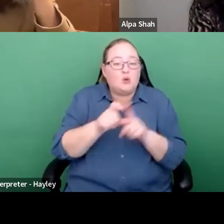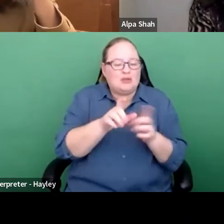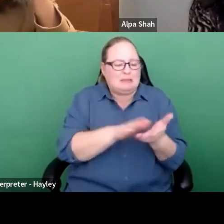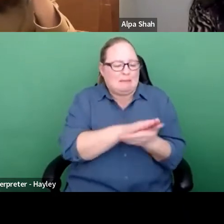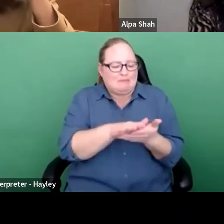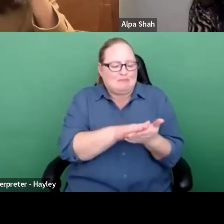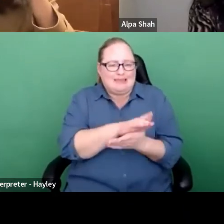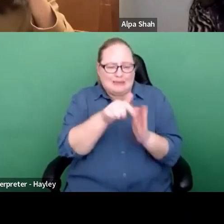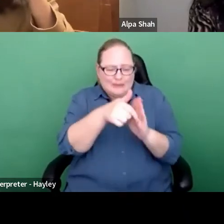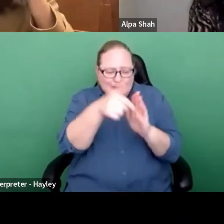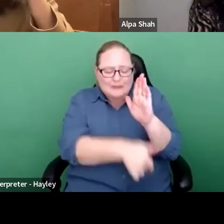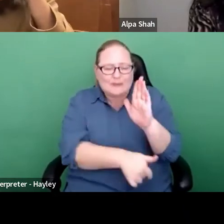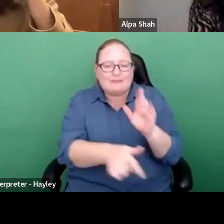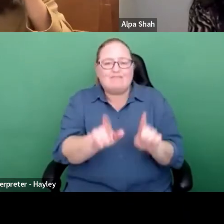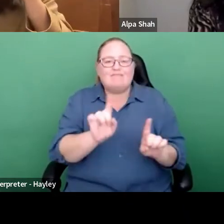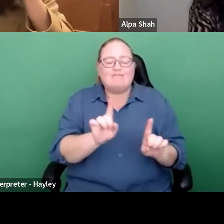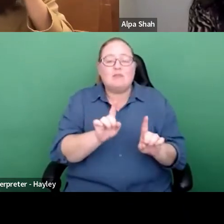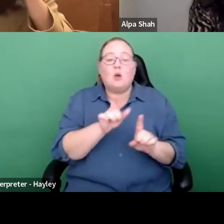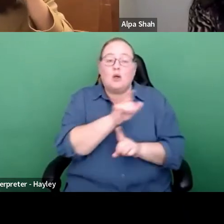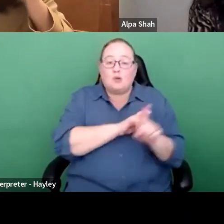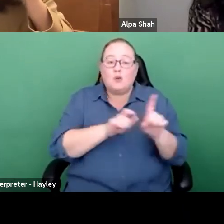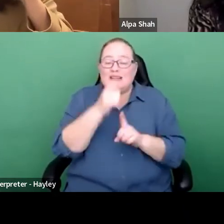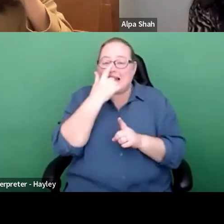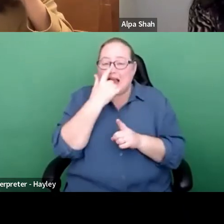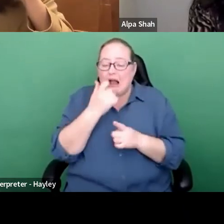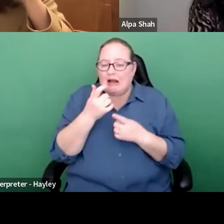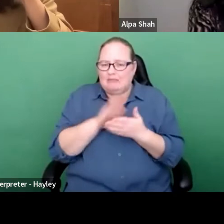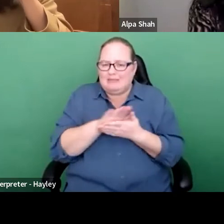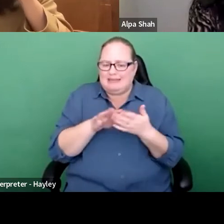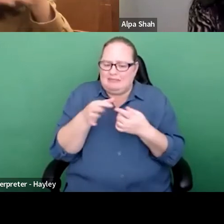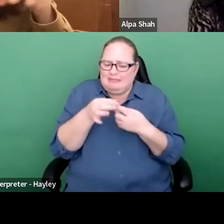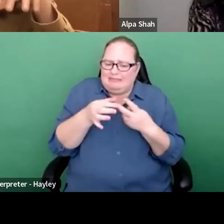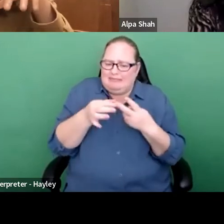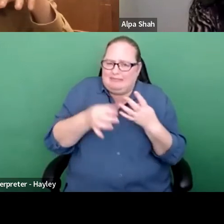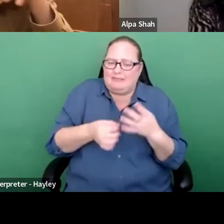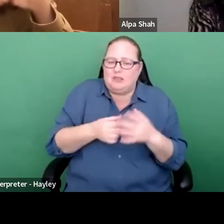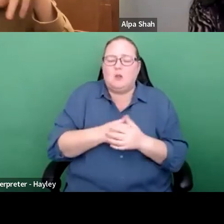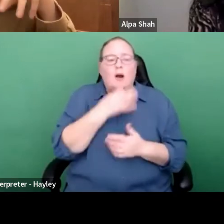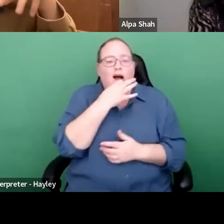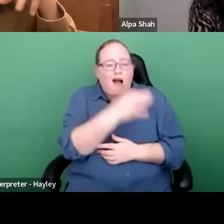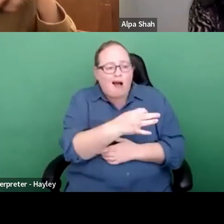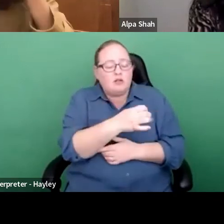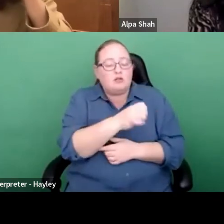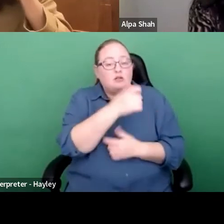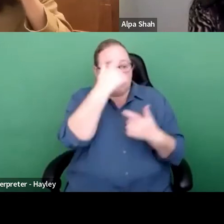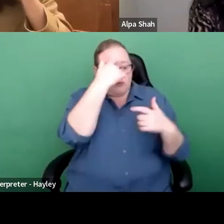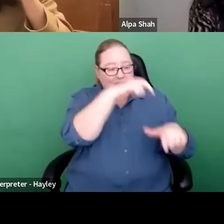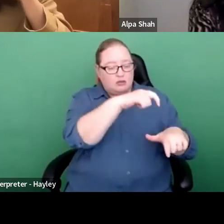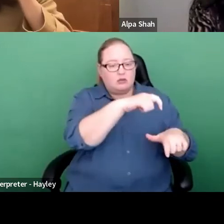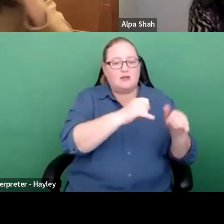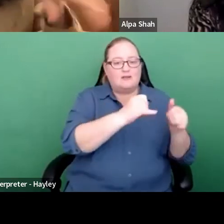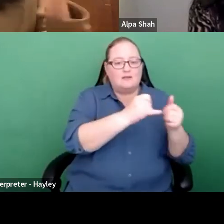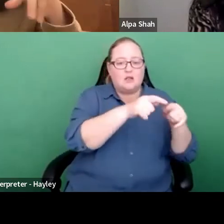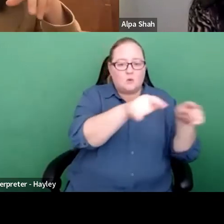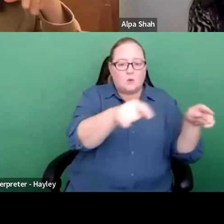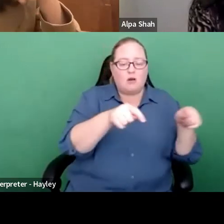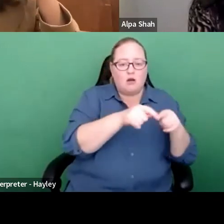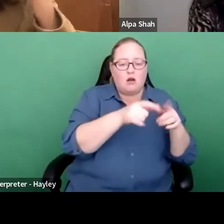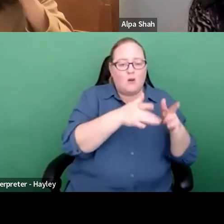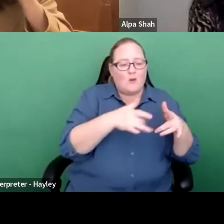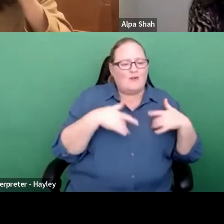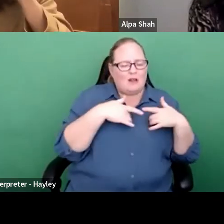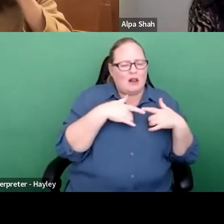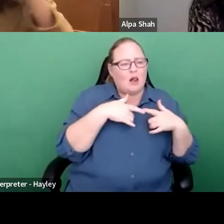community can mean. For instance, upon asking some of the residents of the square about which kind of emptiness they felt most uneasy about, they said it was the empty